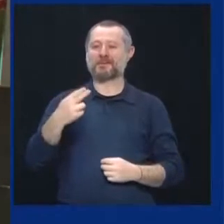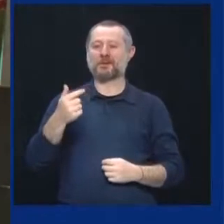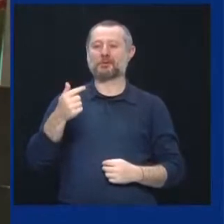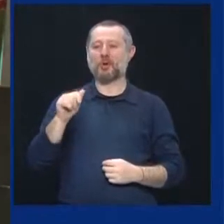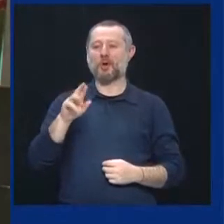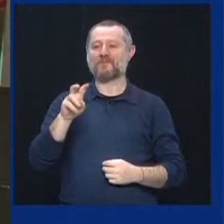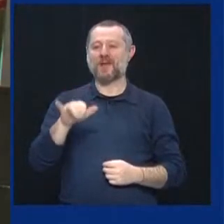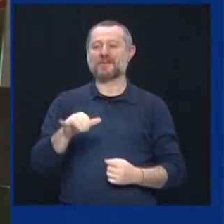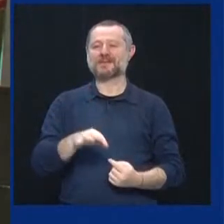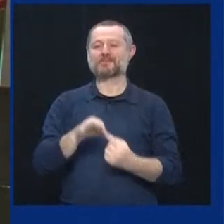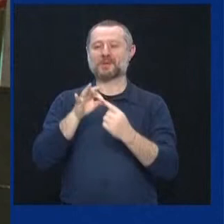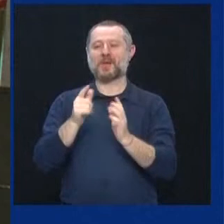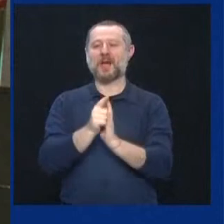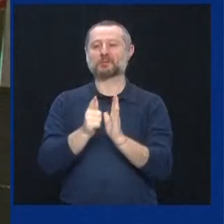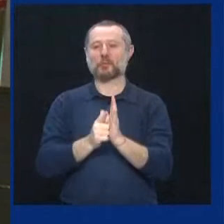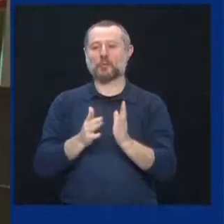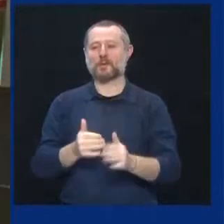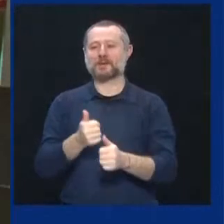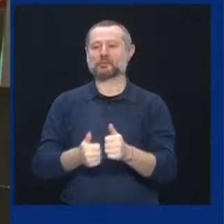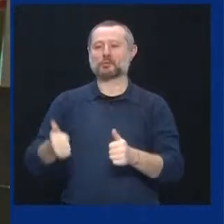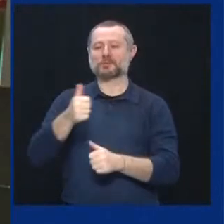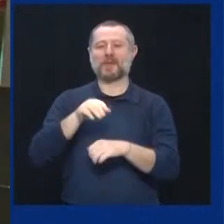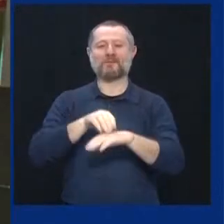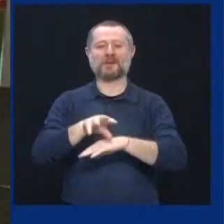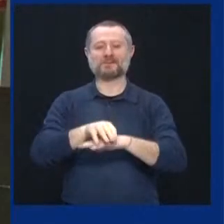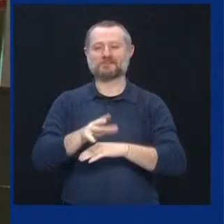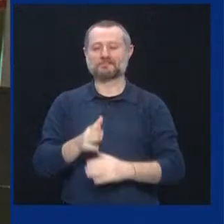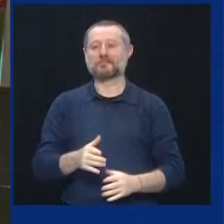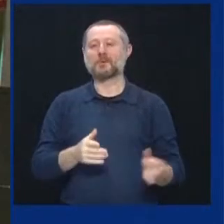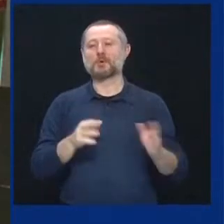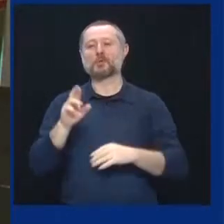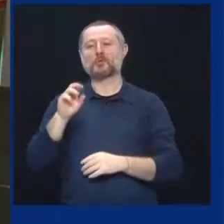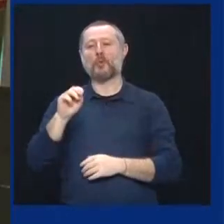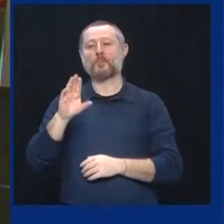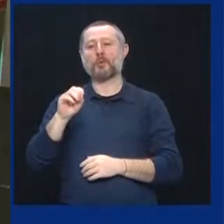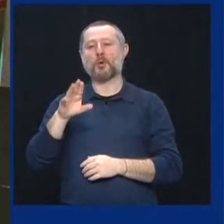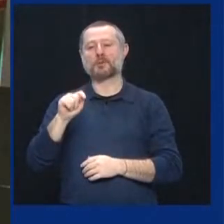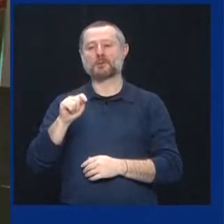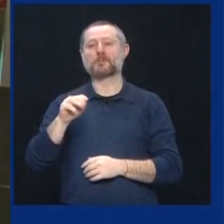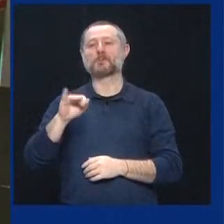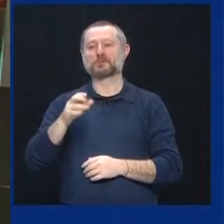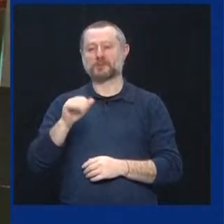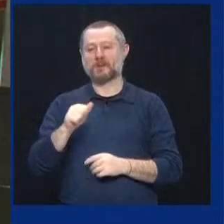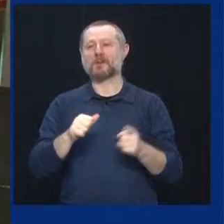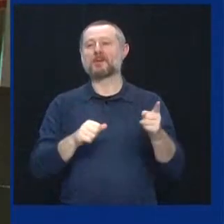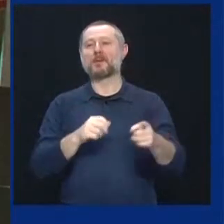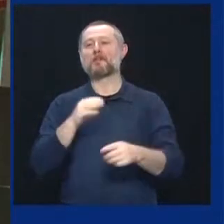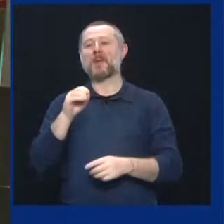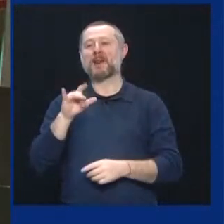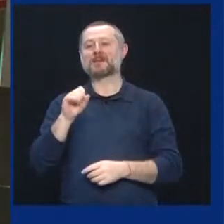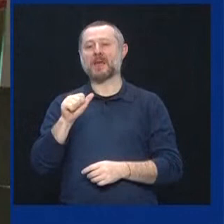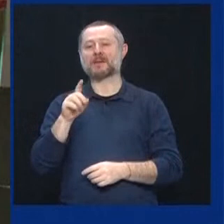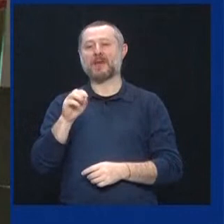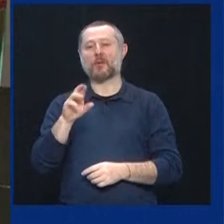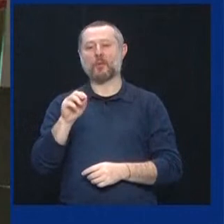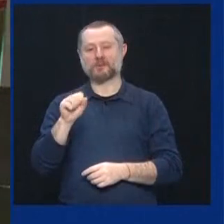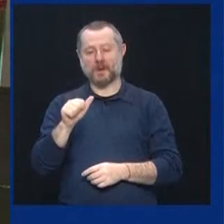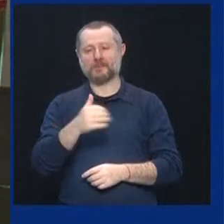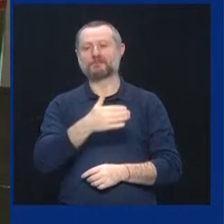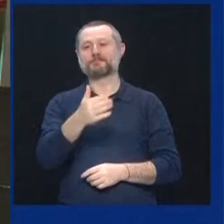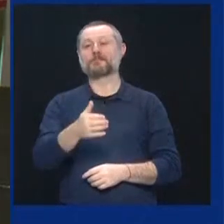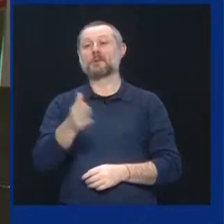and Senior Advisor, both titles. Robert Mejica, Director of the Budget. Melissa DeRosa, Secretary of the Governor. To my